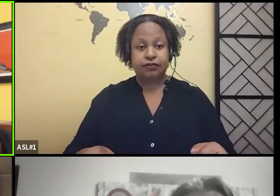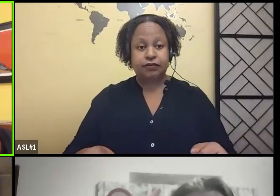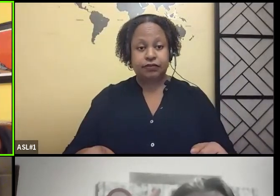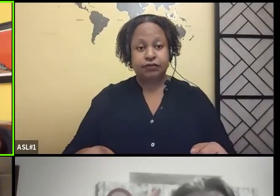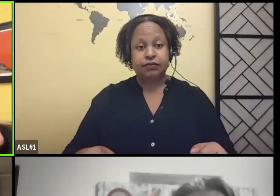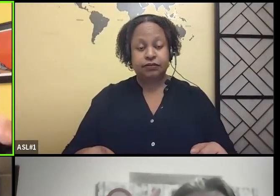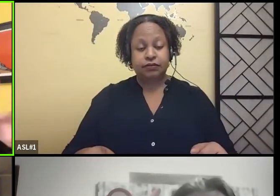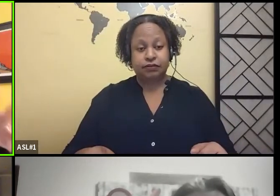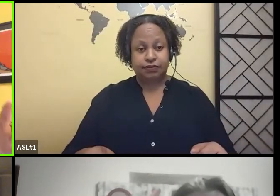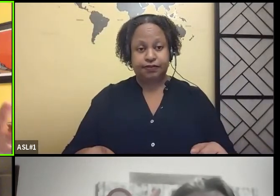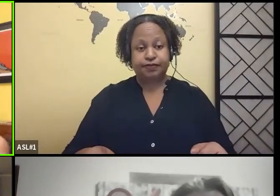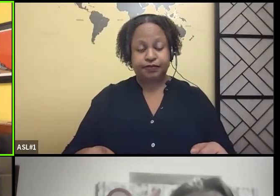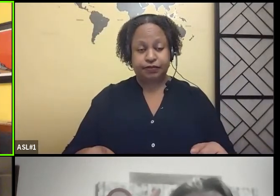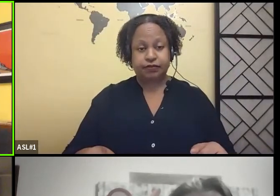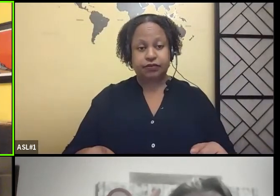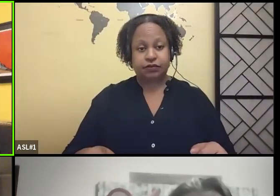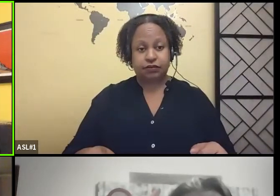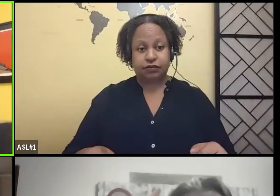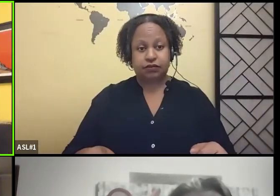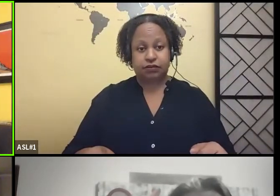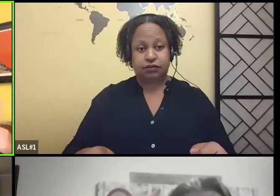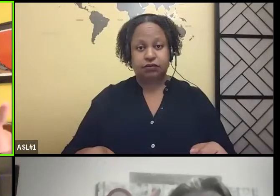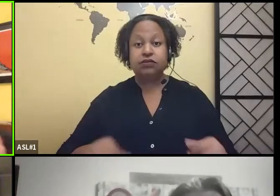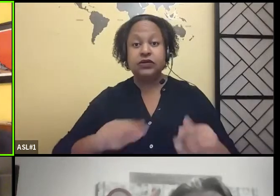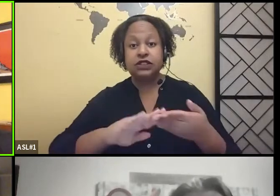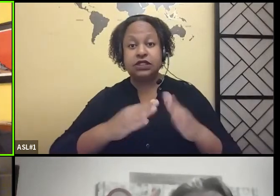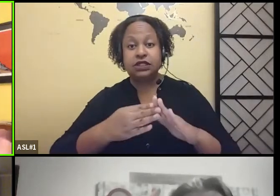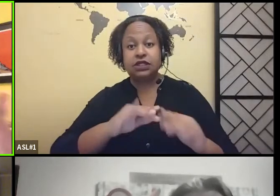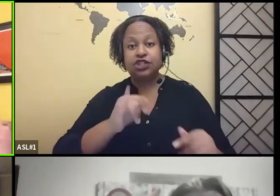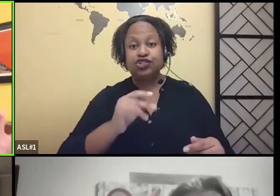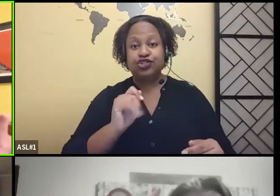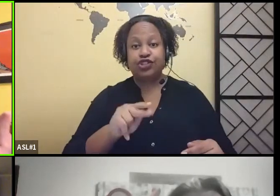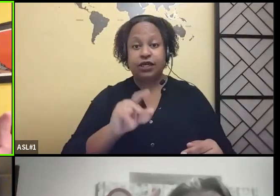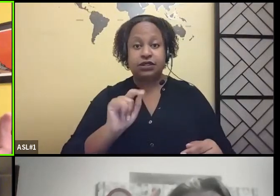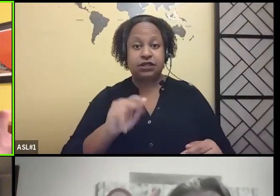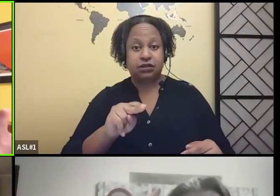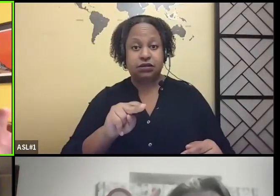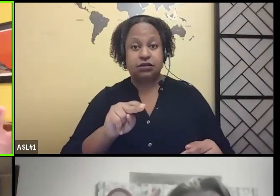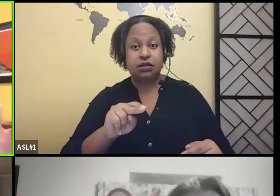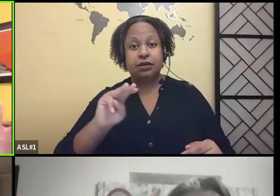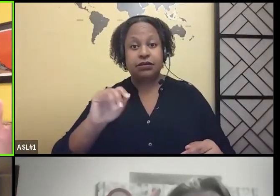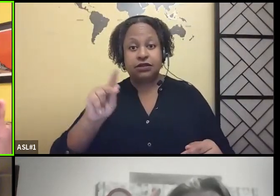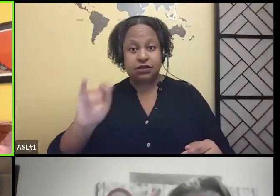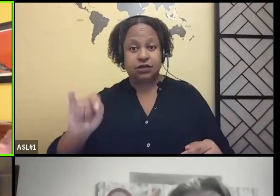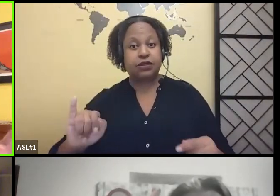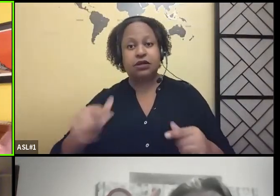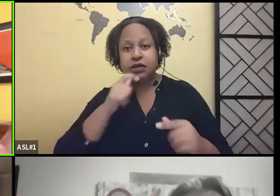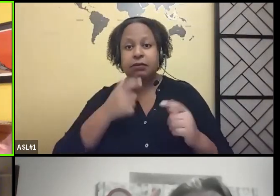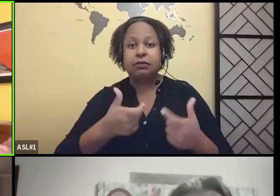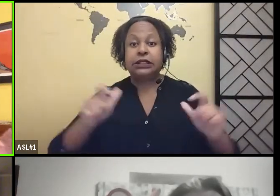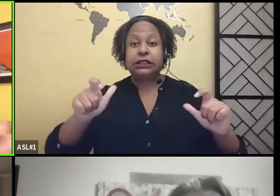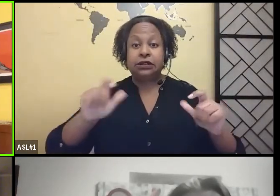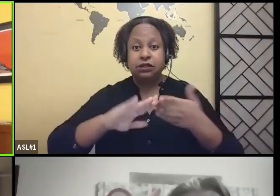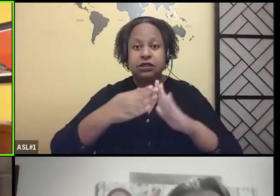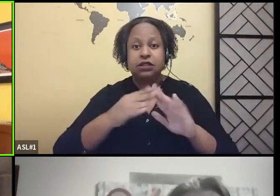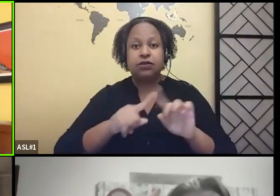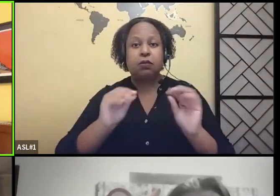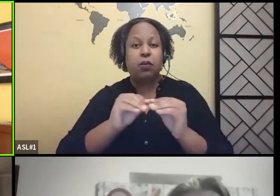initially was organized in a not urban, but rather rural area